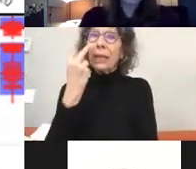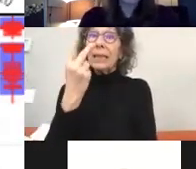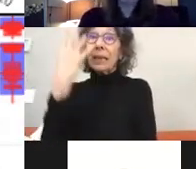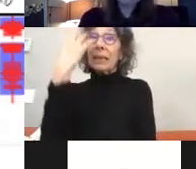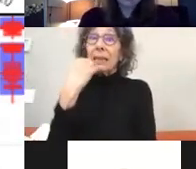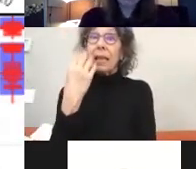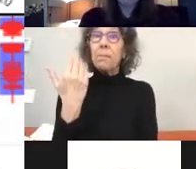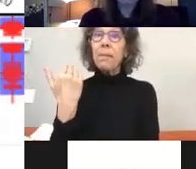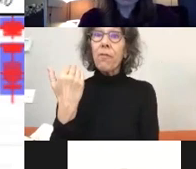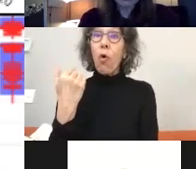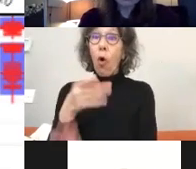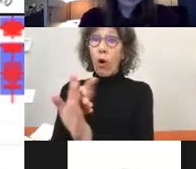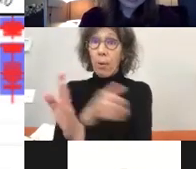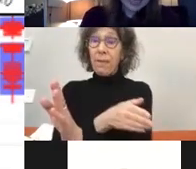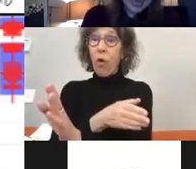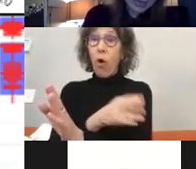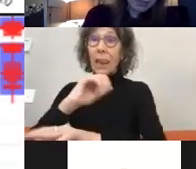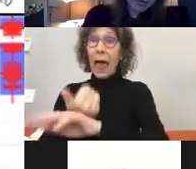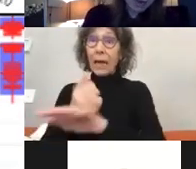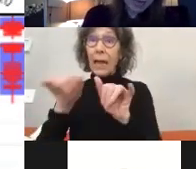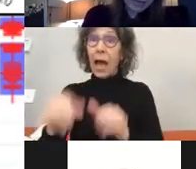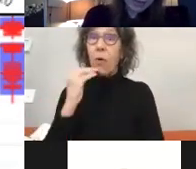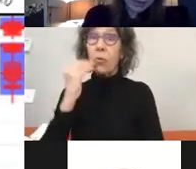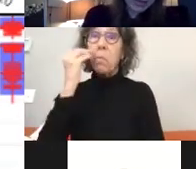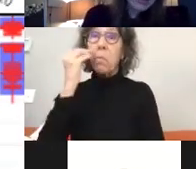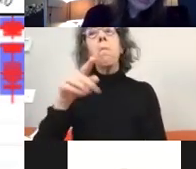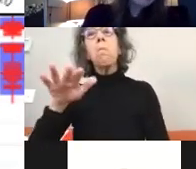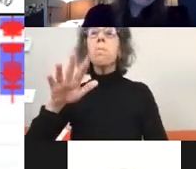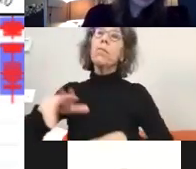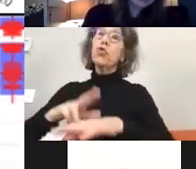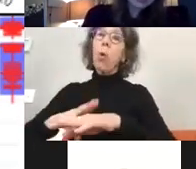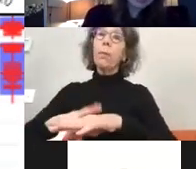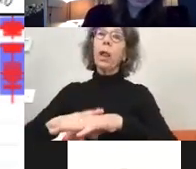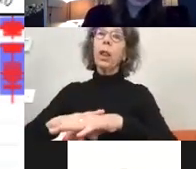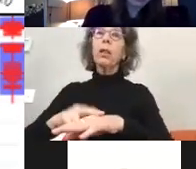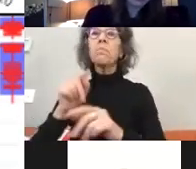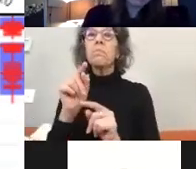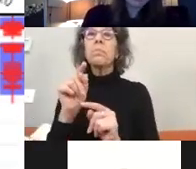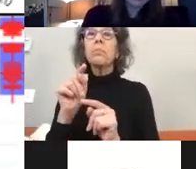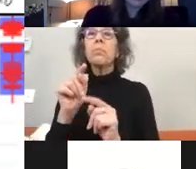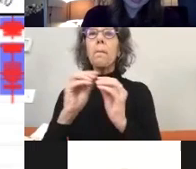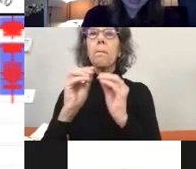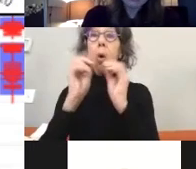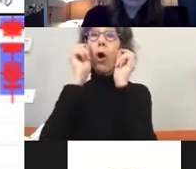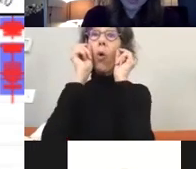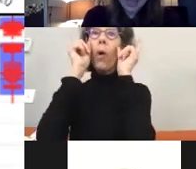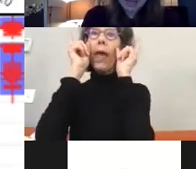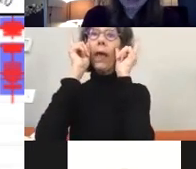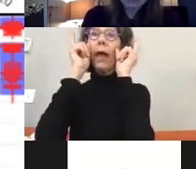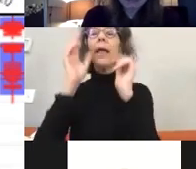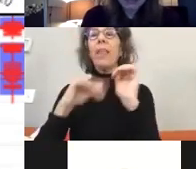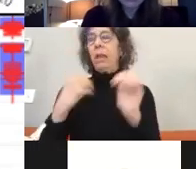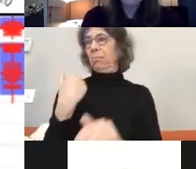be like semi-normal. I mean, he has more awake period than the other guy, but he kind of like